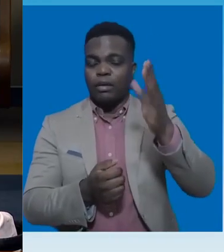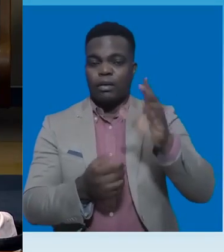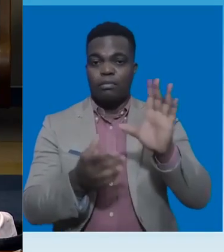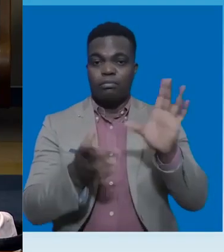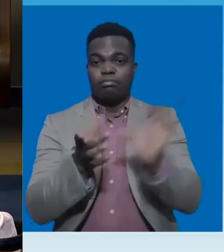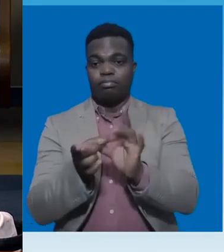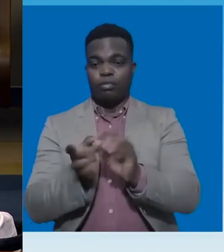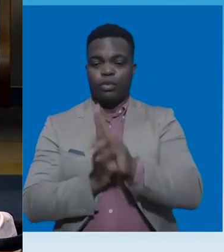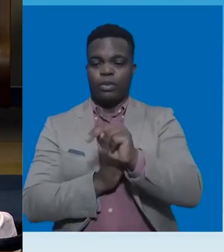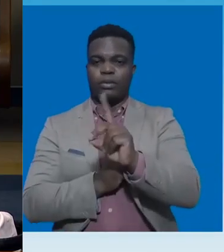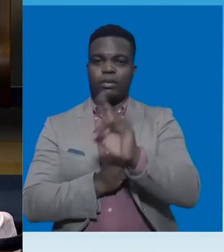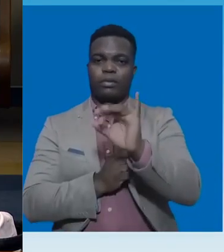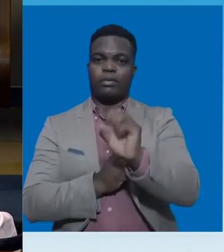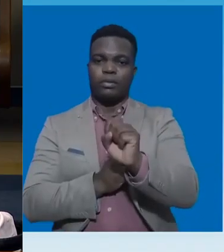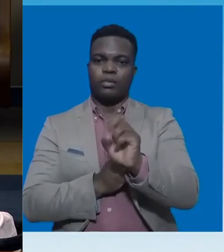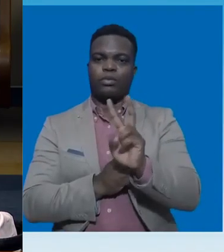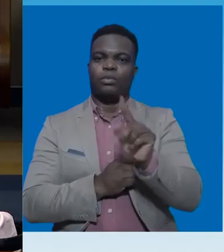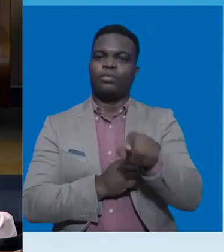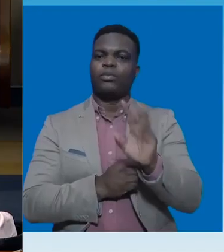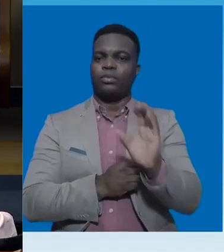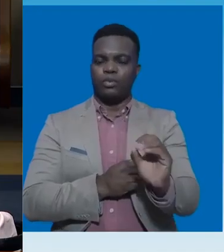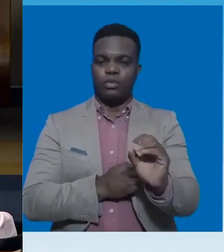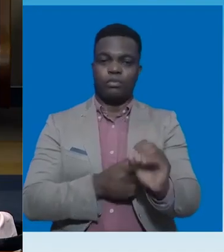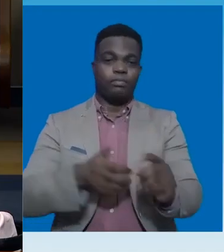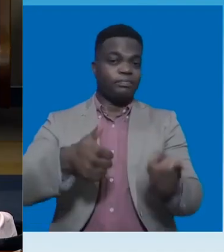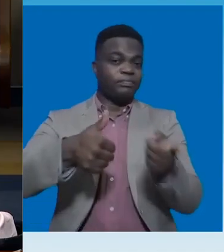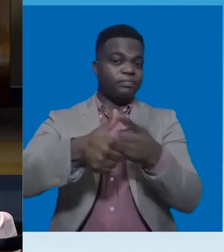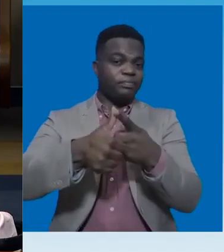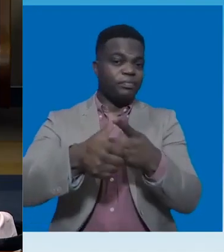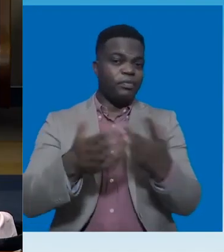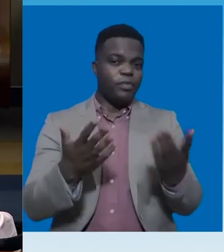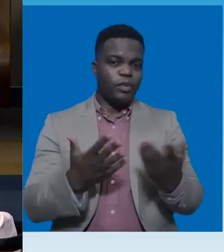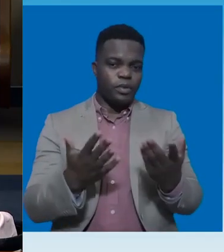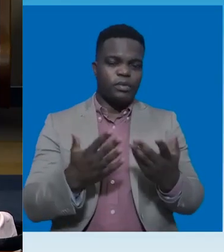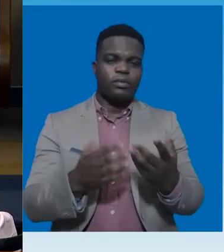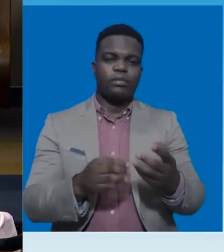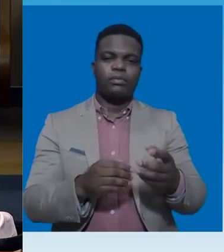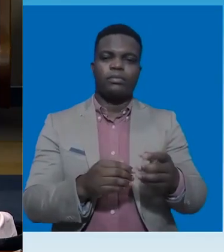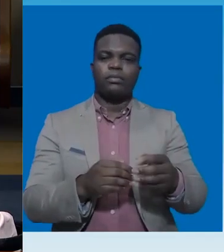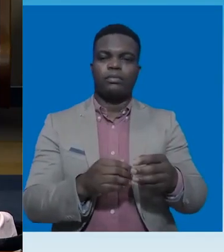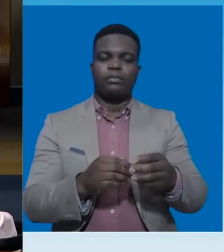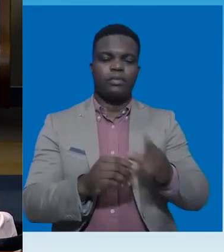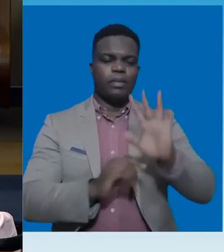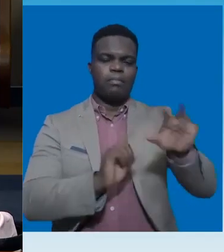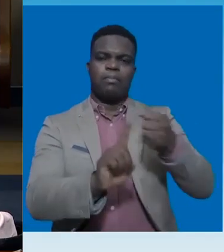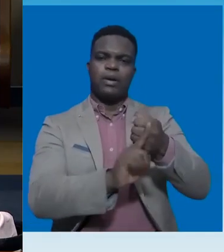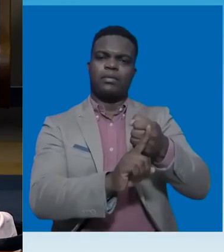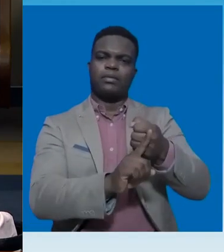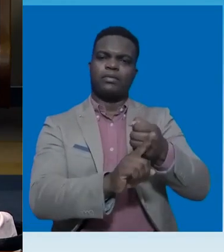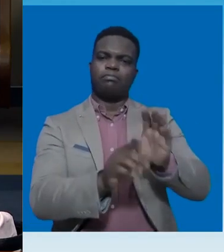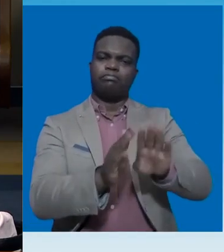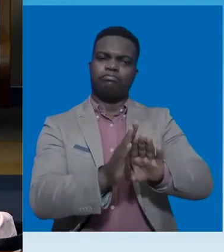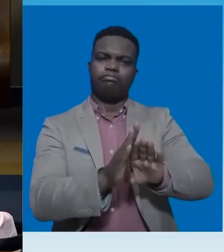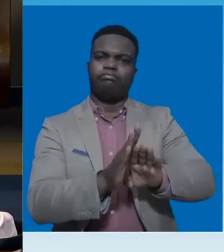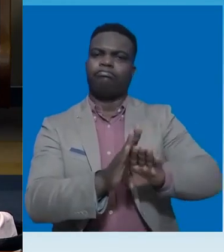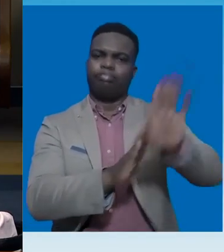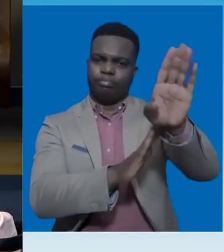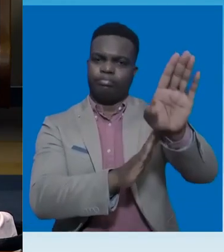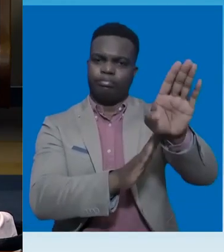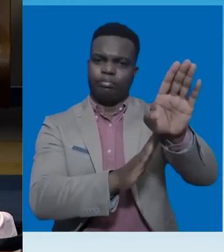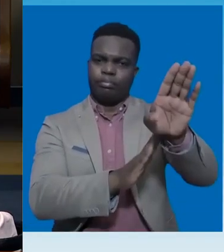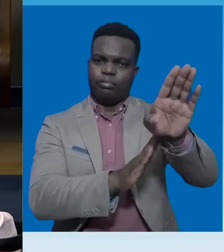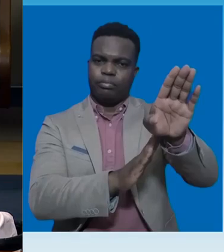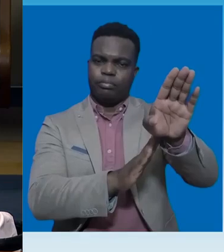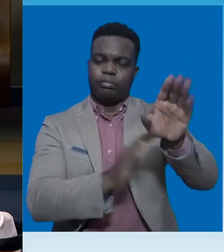First, from progress to impact. We have made important strides in establishing policies and